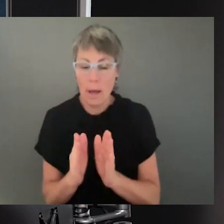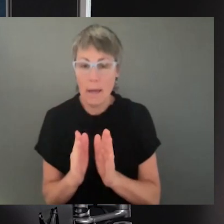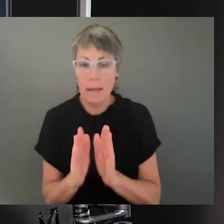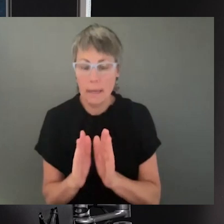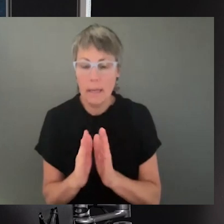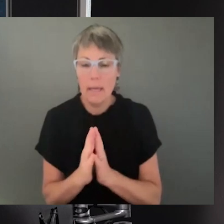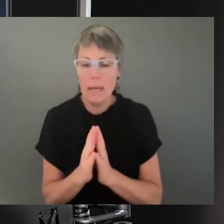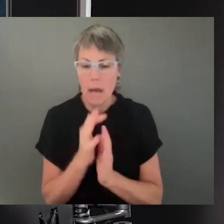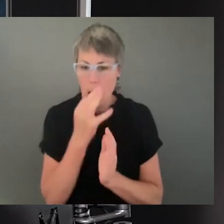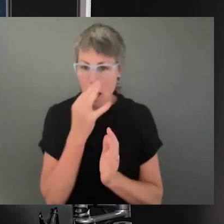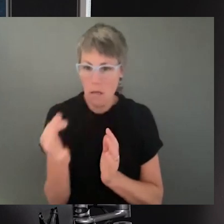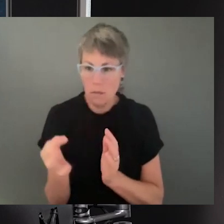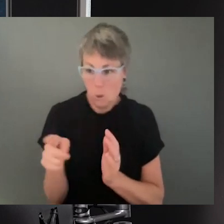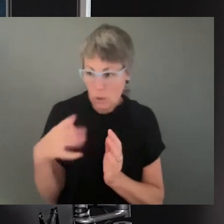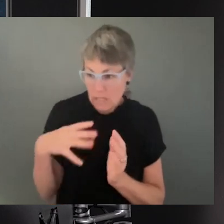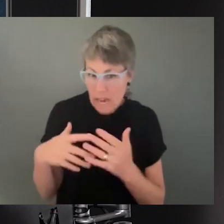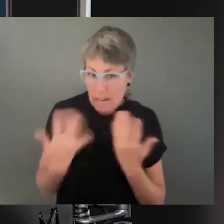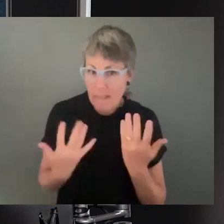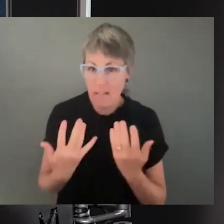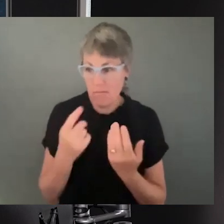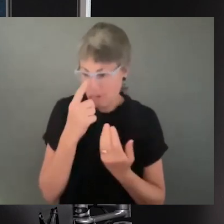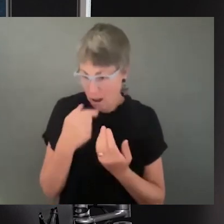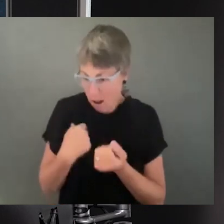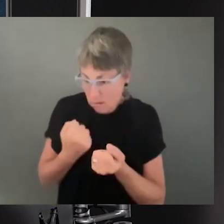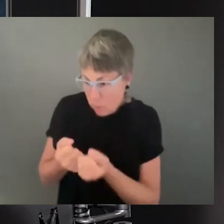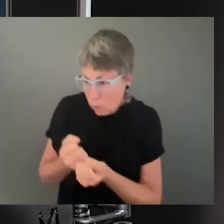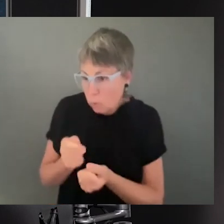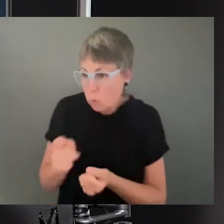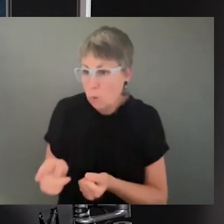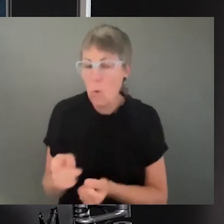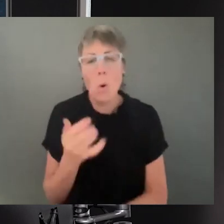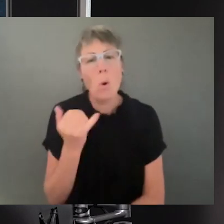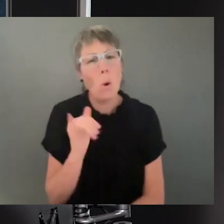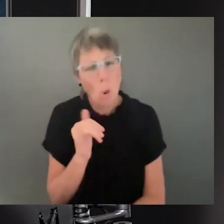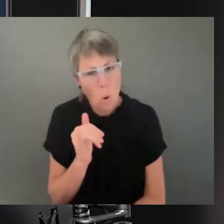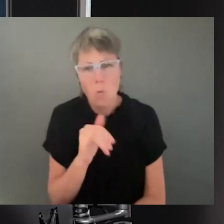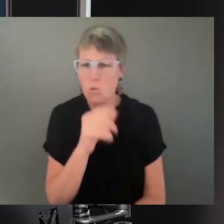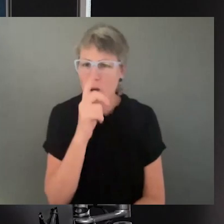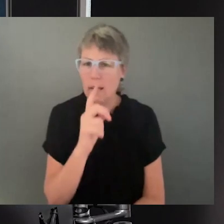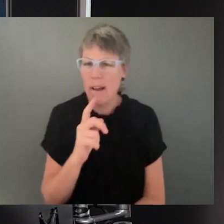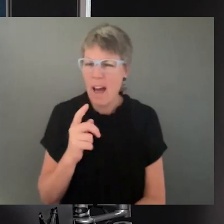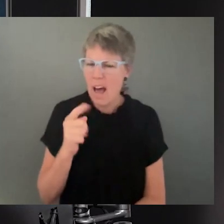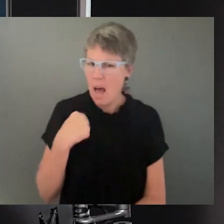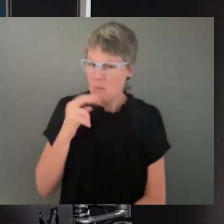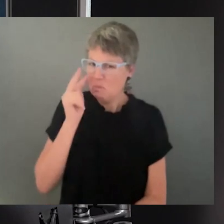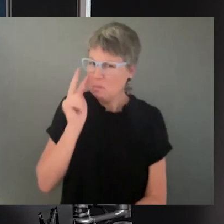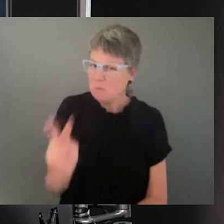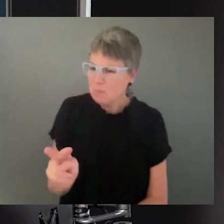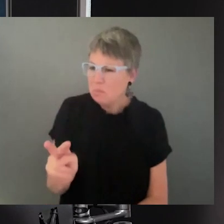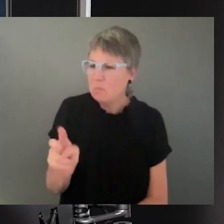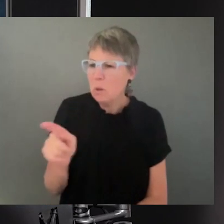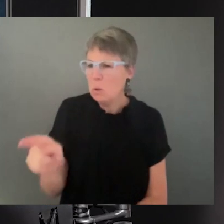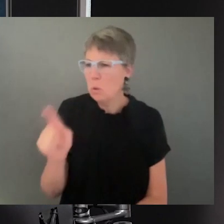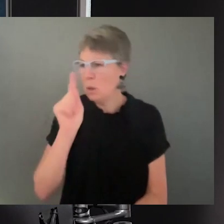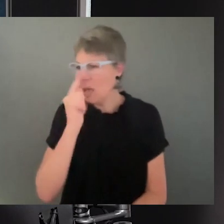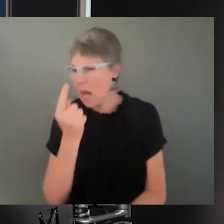you need anything? Can I support you? Or even just noting to say, I can see you're having, not